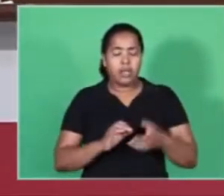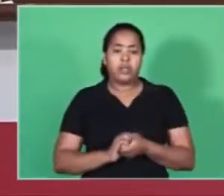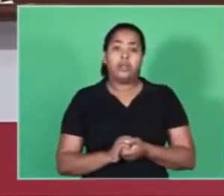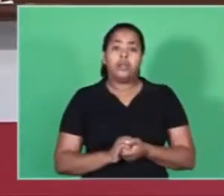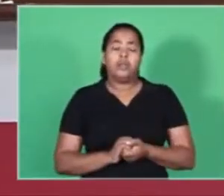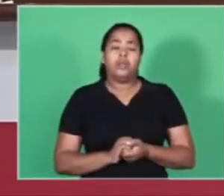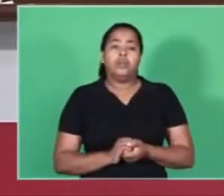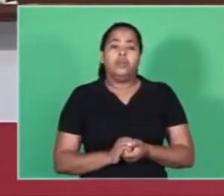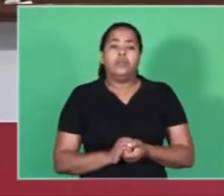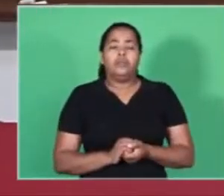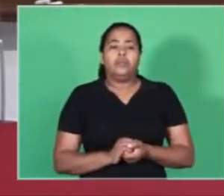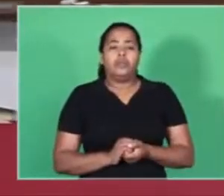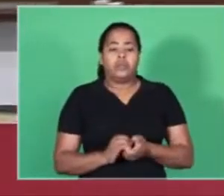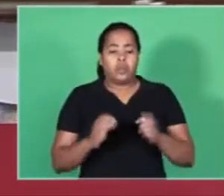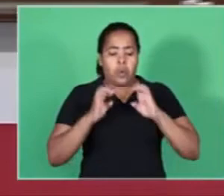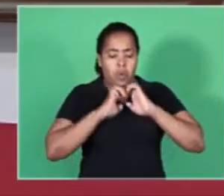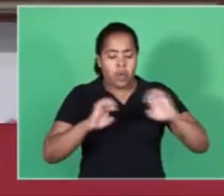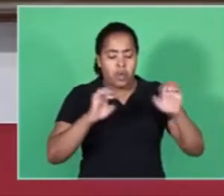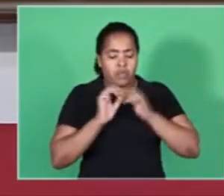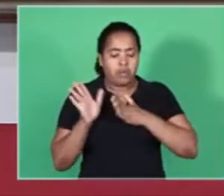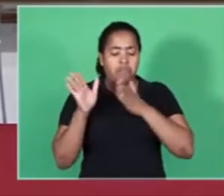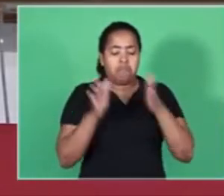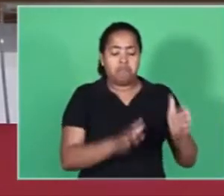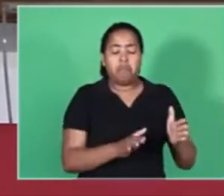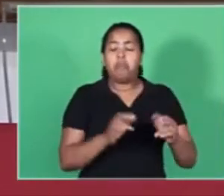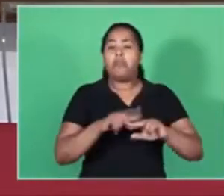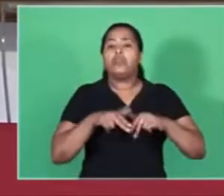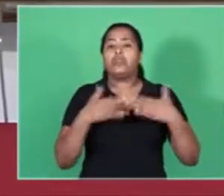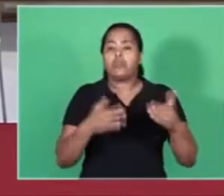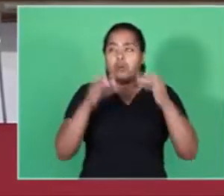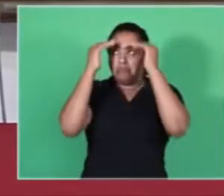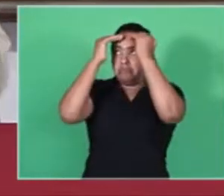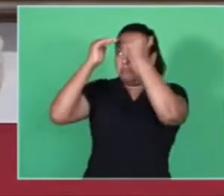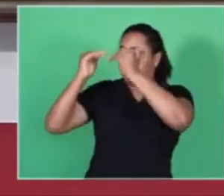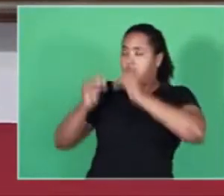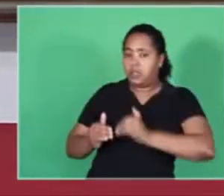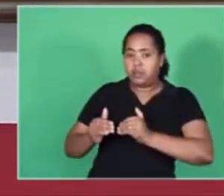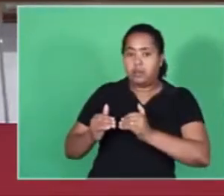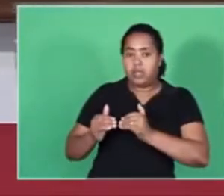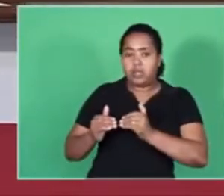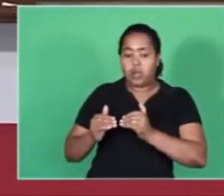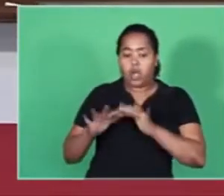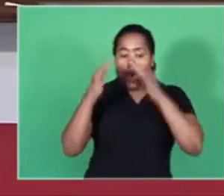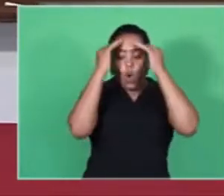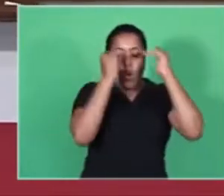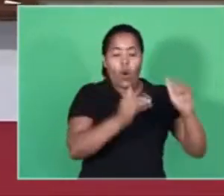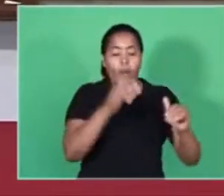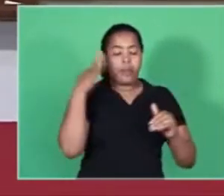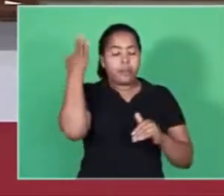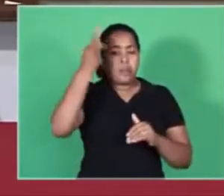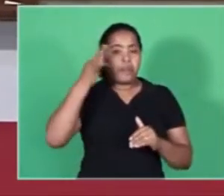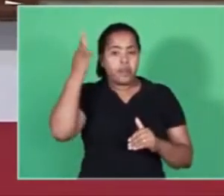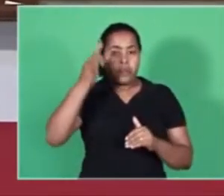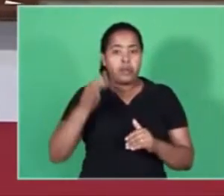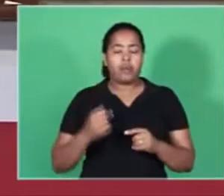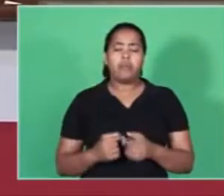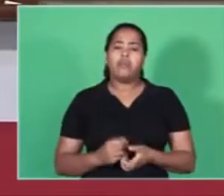way because it's stopped listening to the revelation and start to listen to